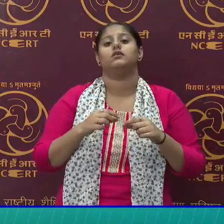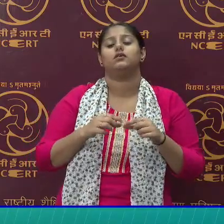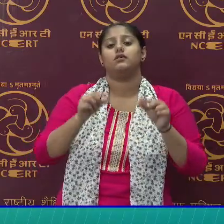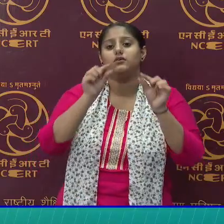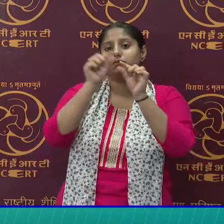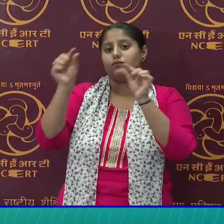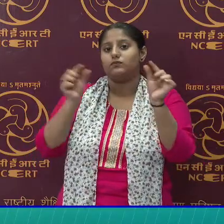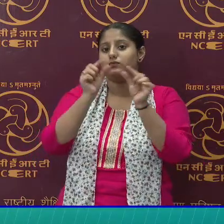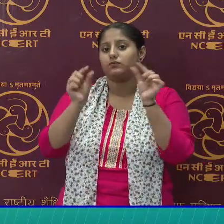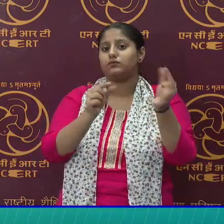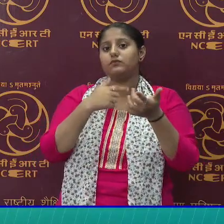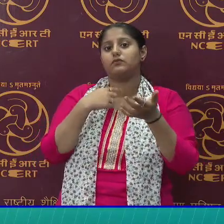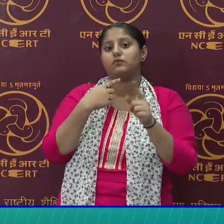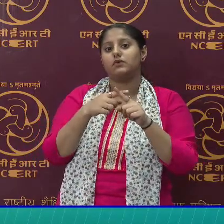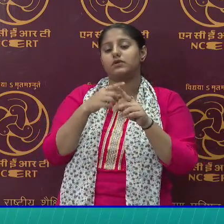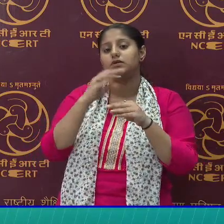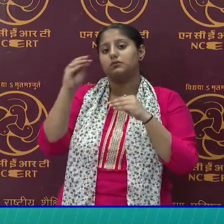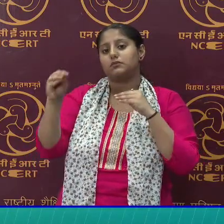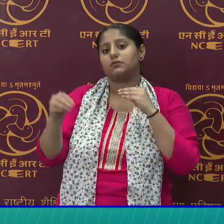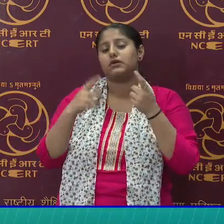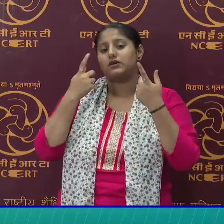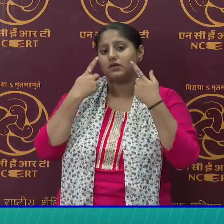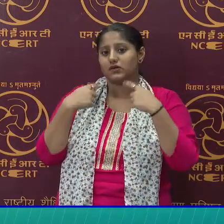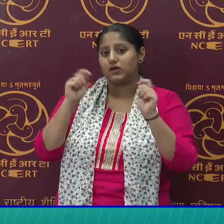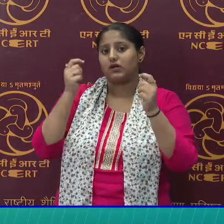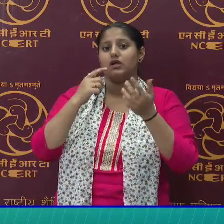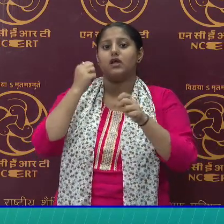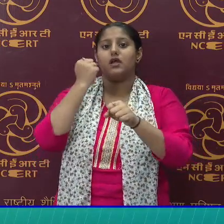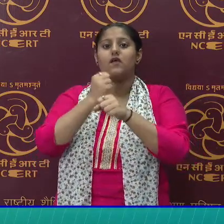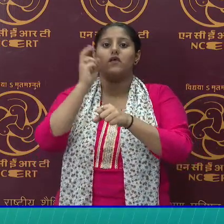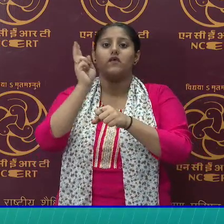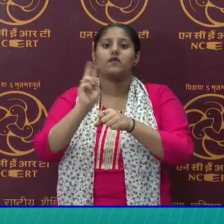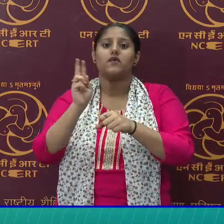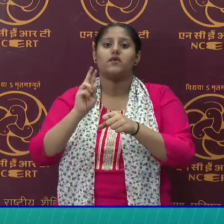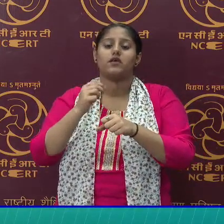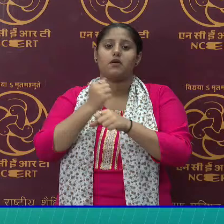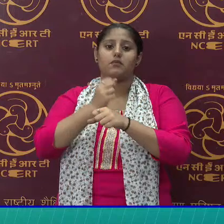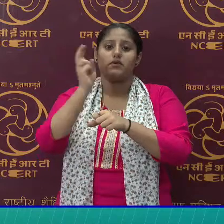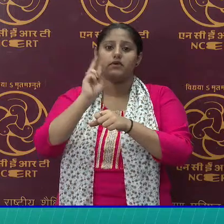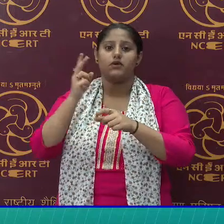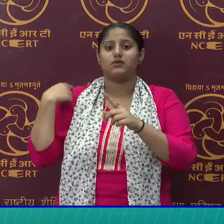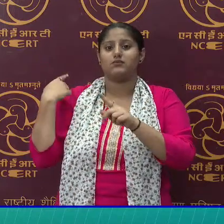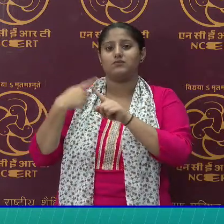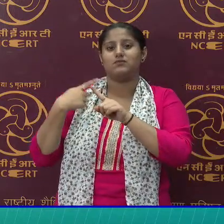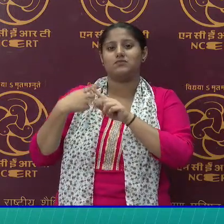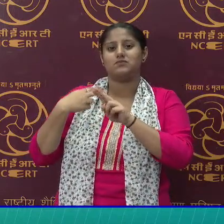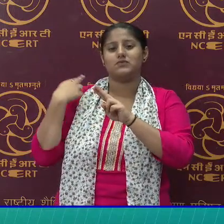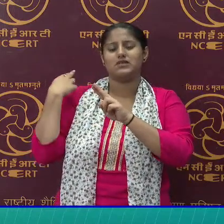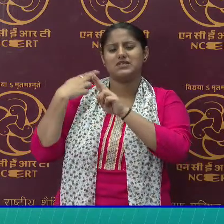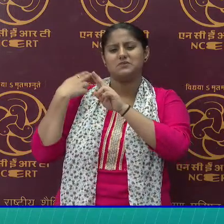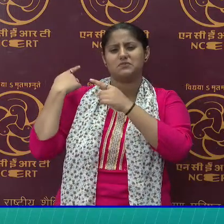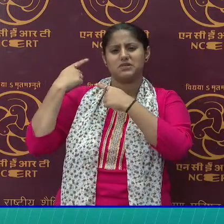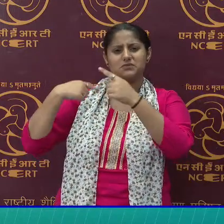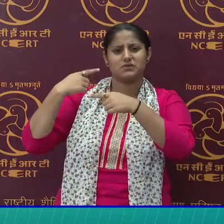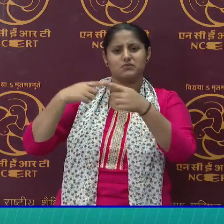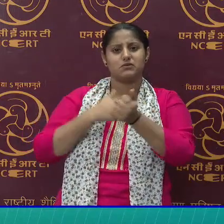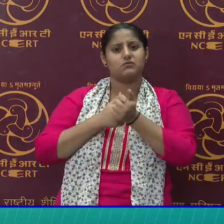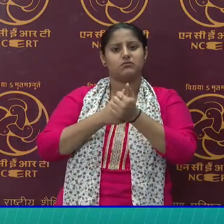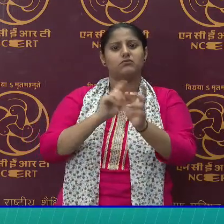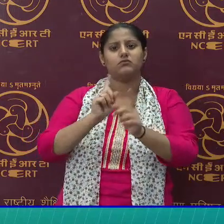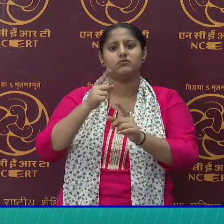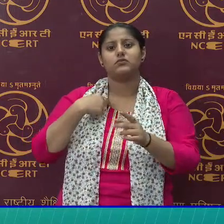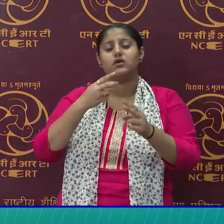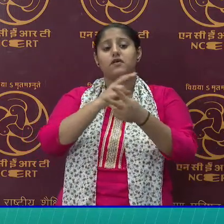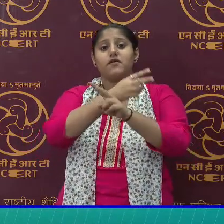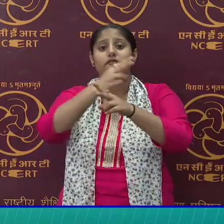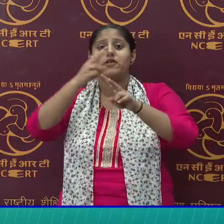and we are trying to integrate grammar and not teach grammar in isolation, but we are using homonyms, for